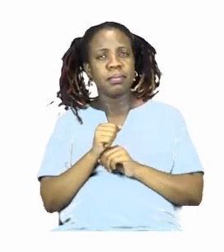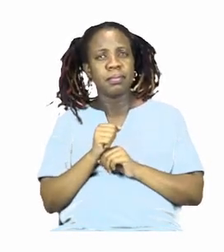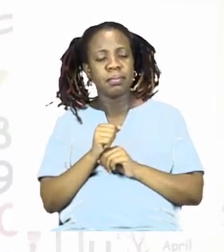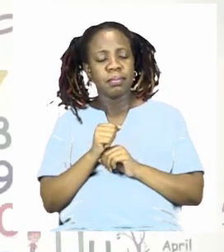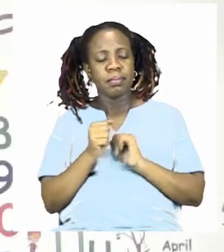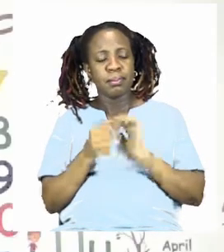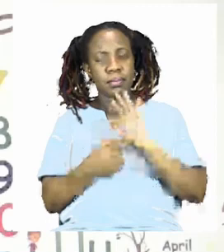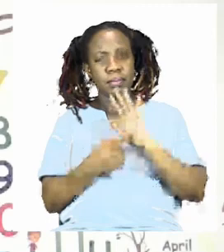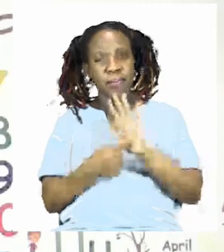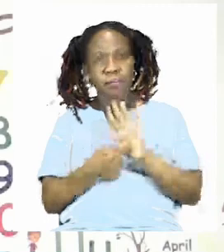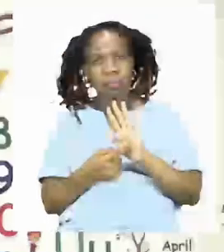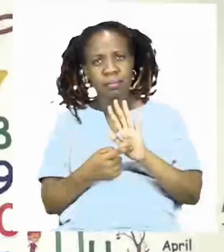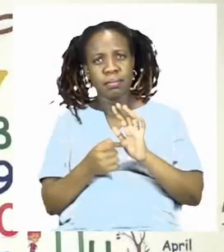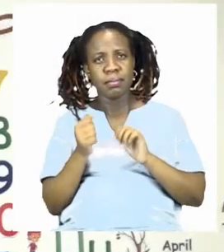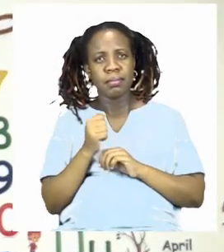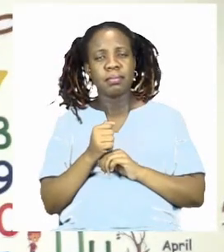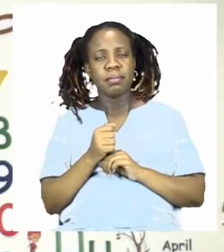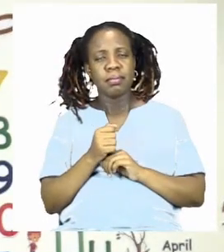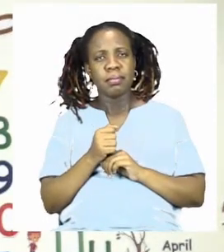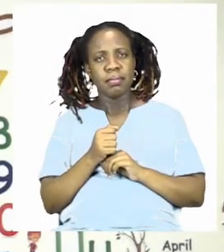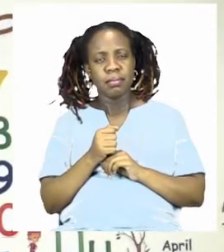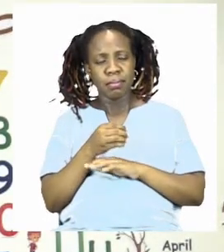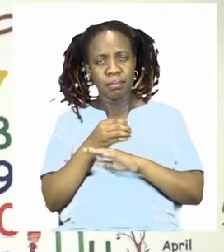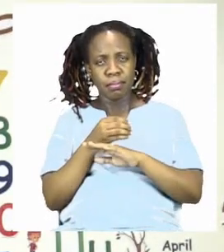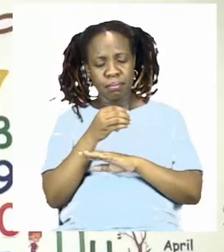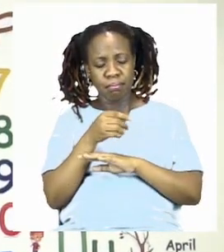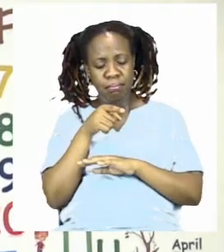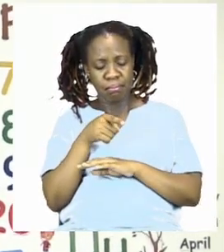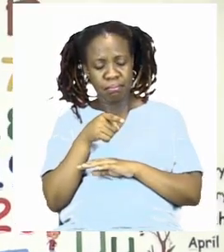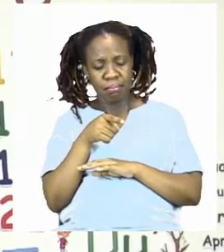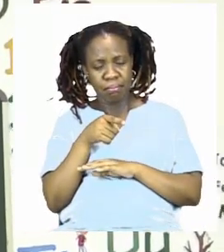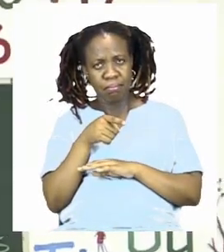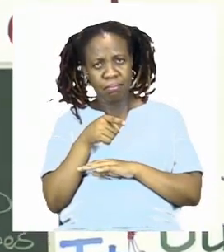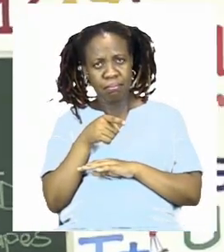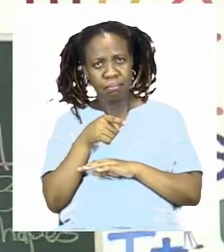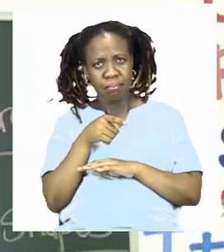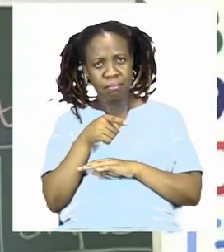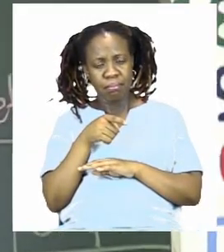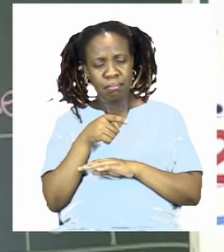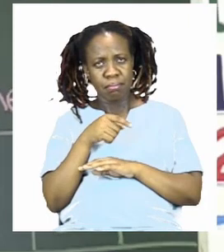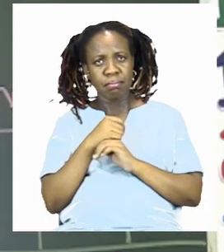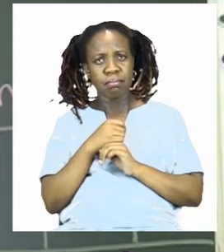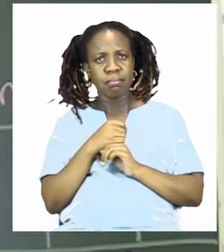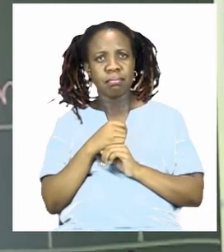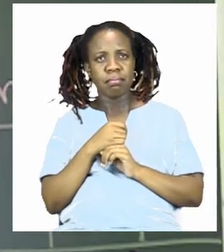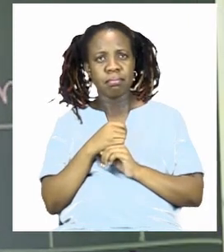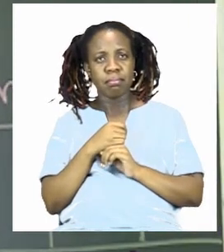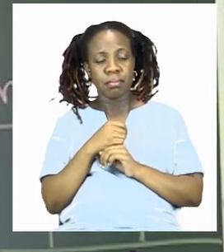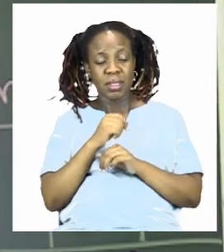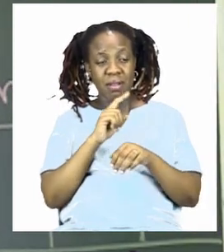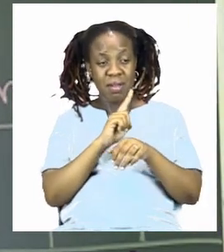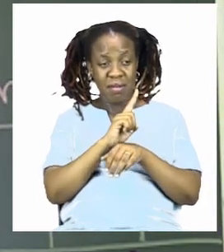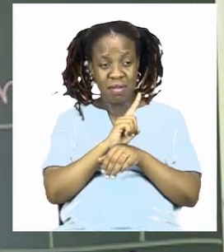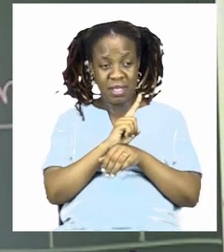but we just keep it as an example. So let's say you will have the estimate and then the measured amount.